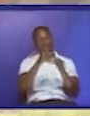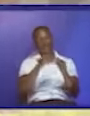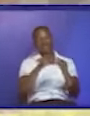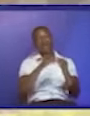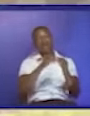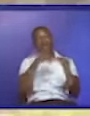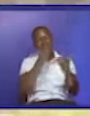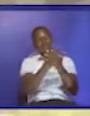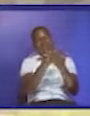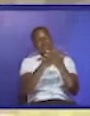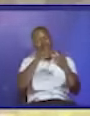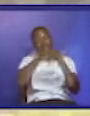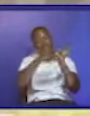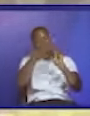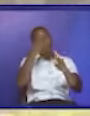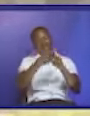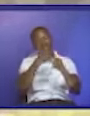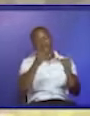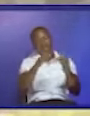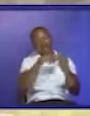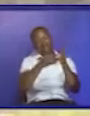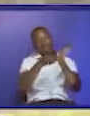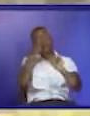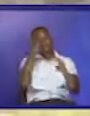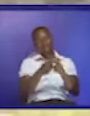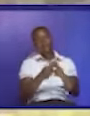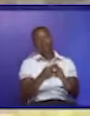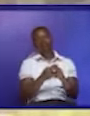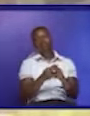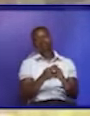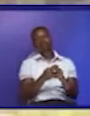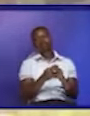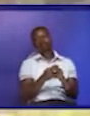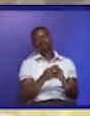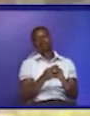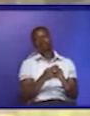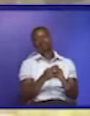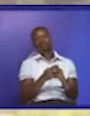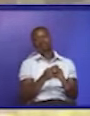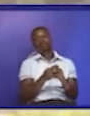end. In the name of Jesus Christ.